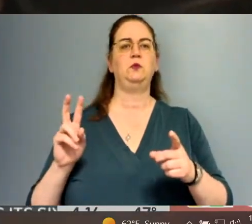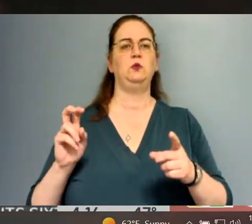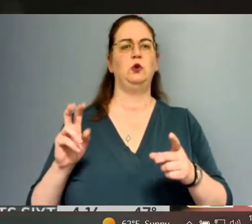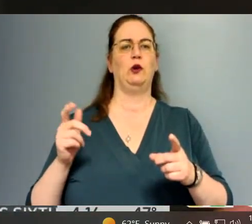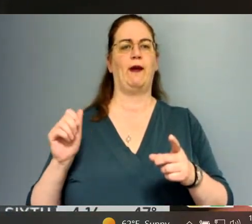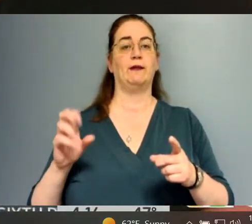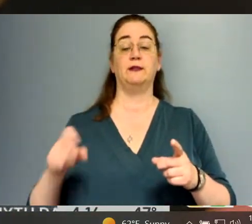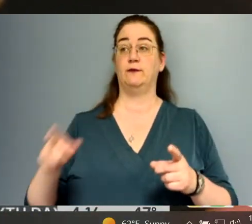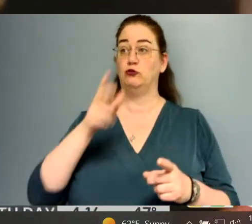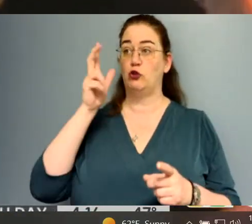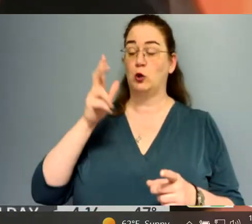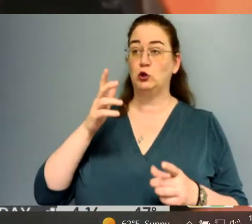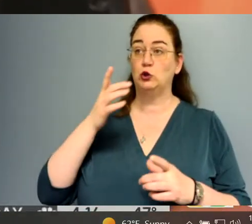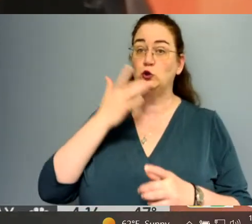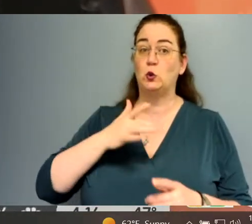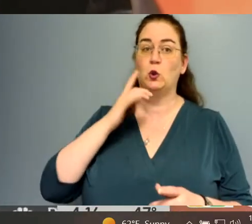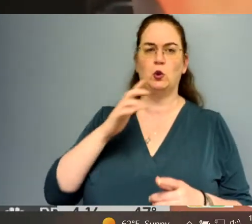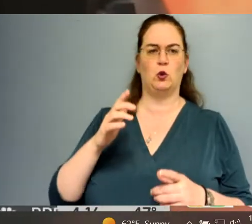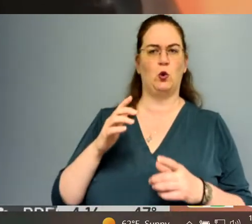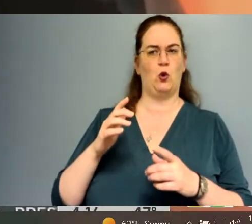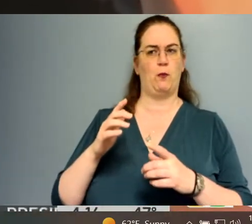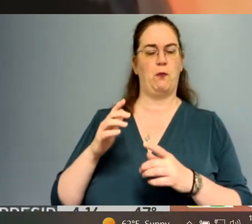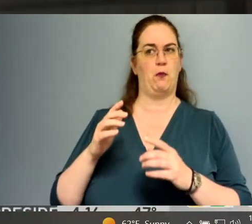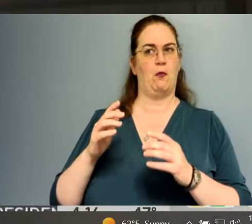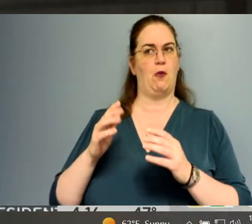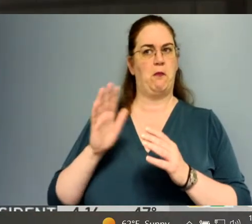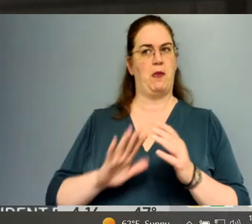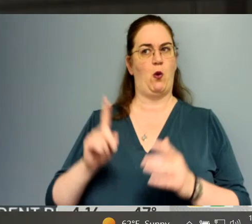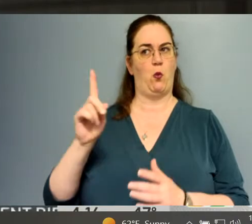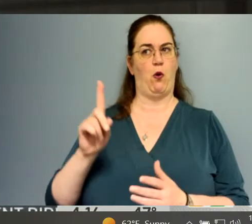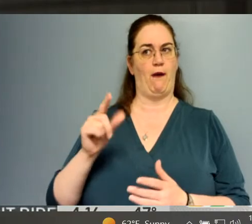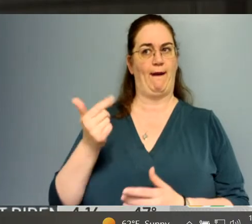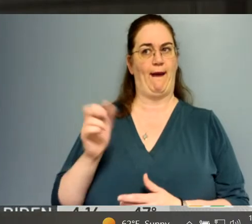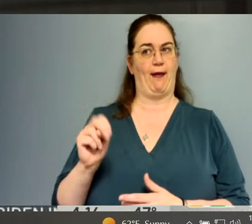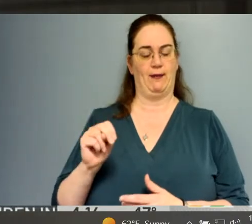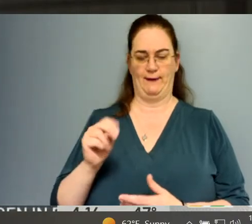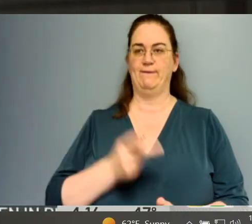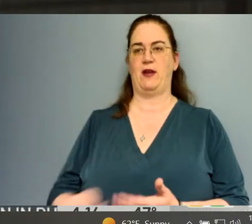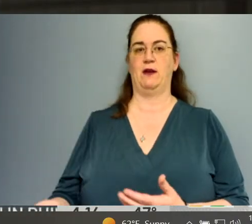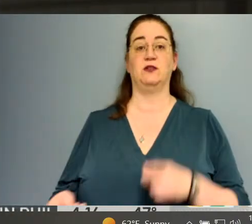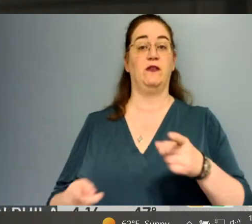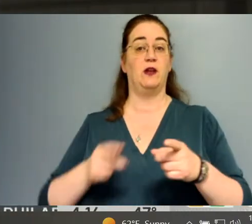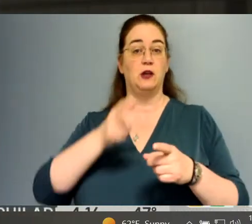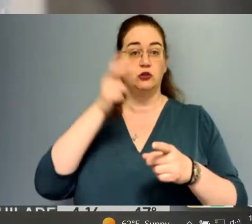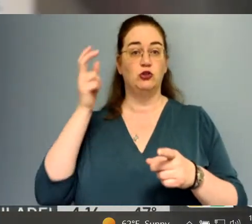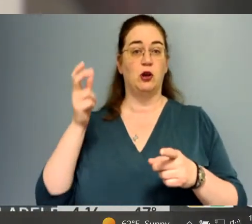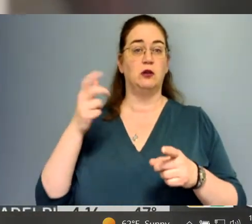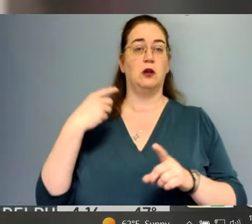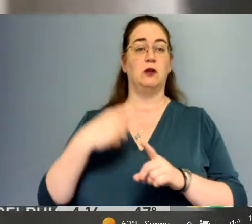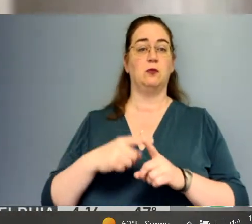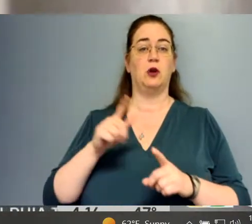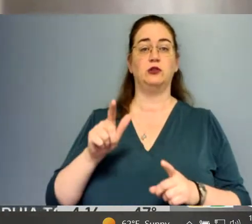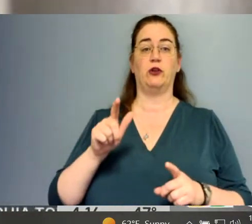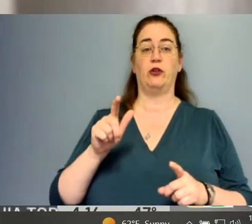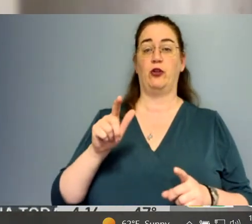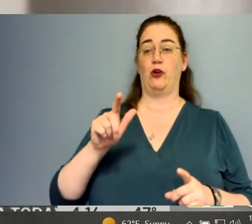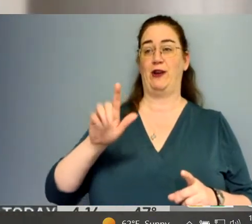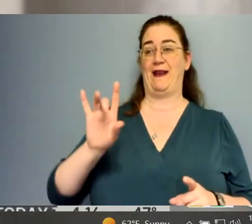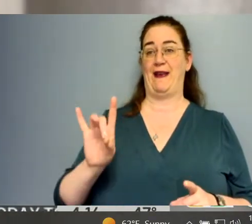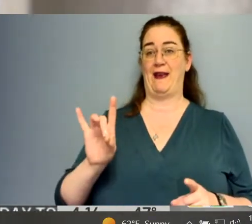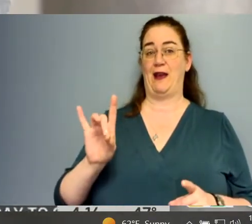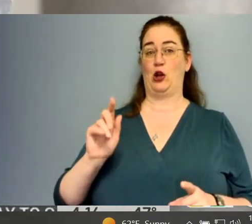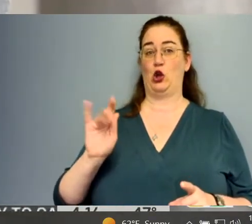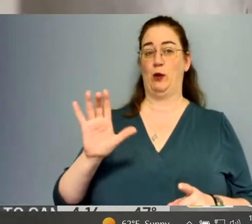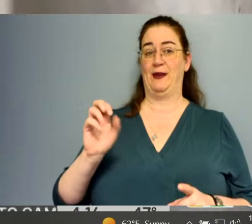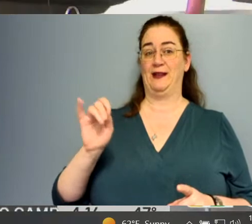truck is short or over roughly a gallon, it fails. This one, Plus 38 cubic inches.